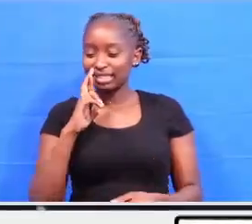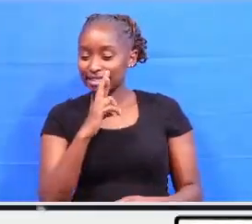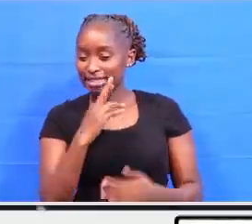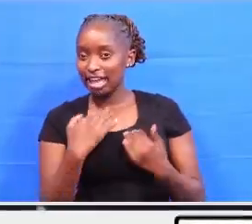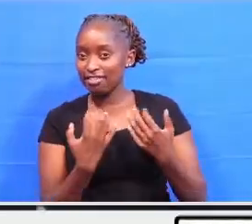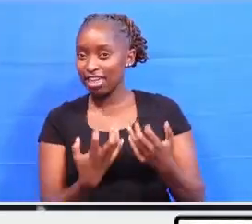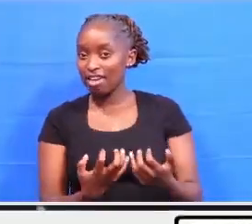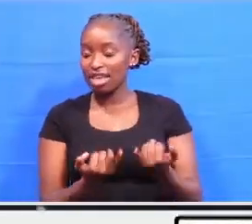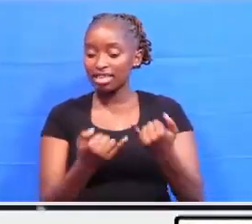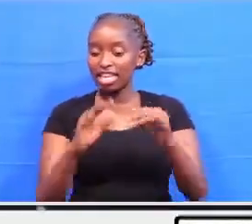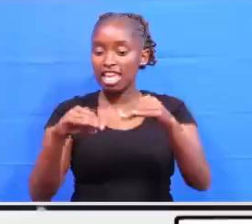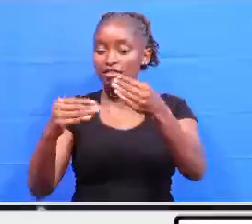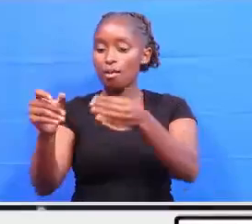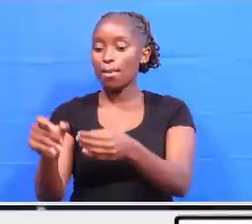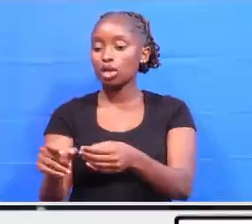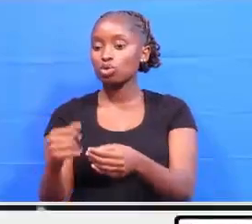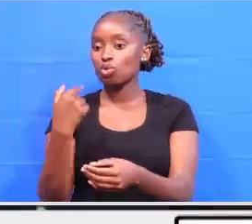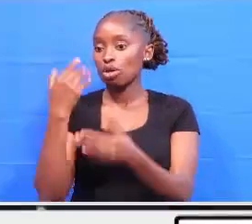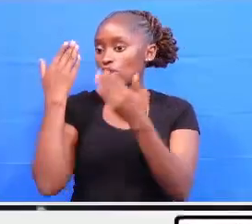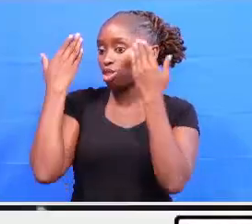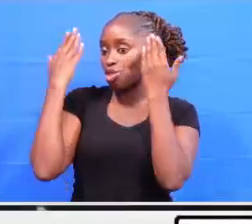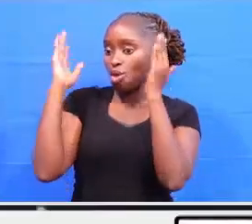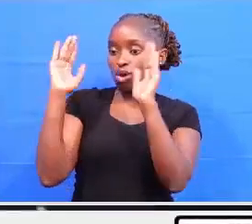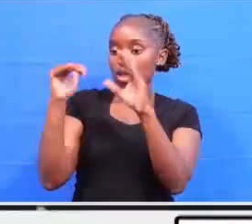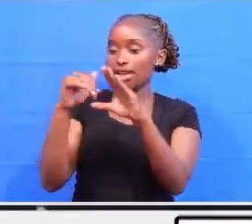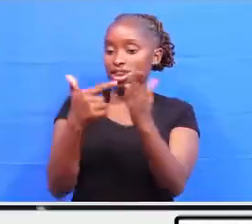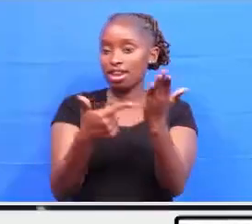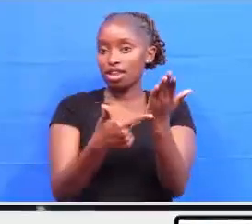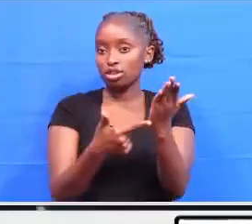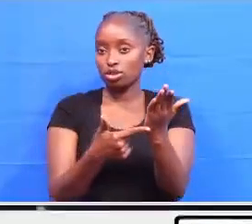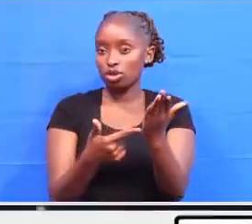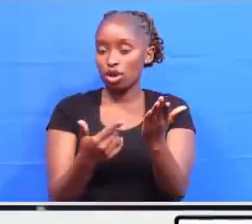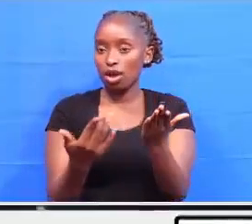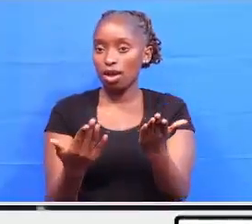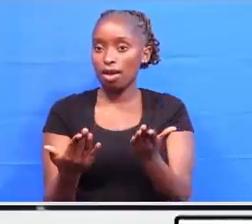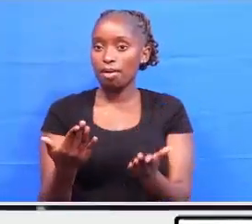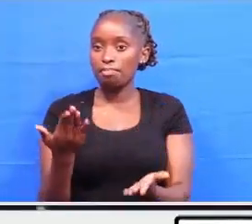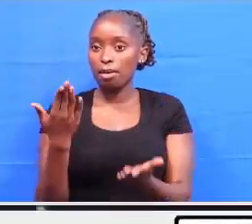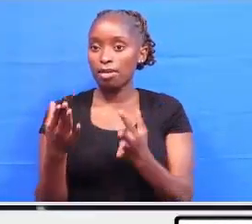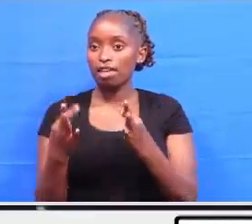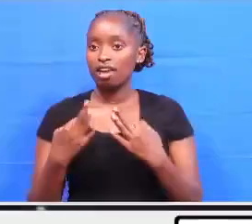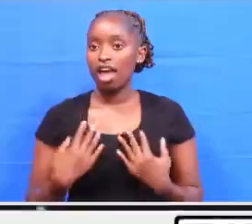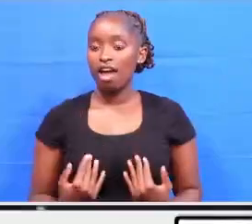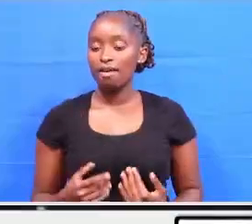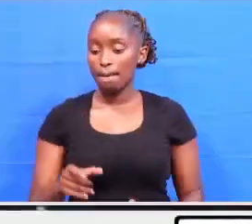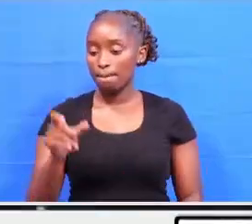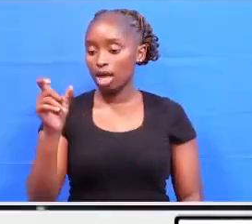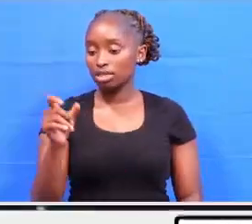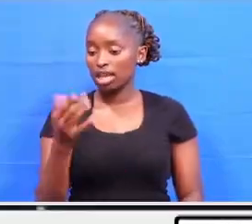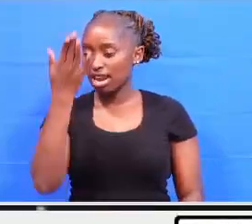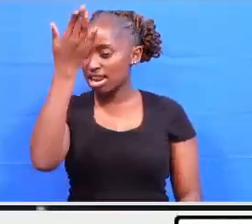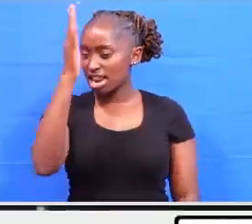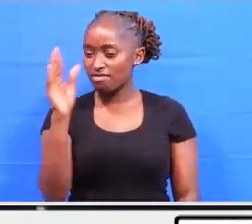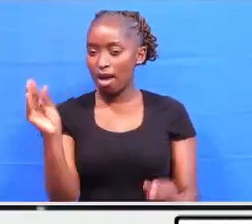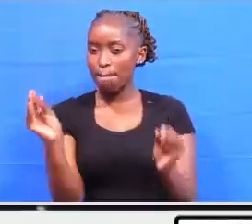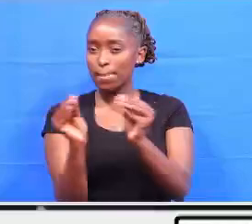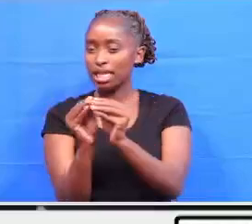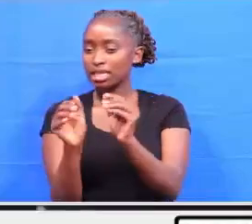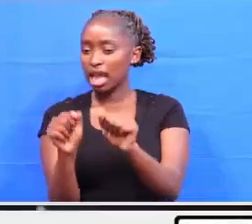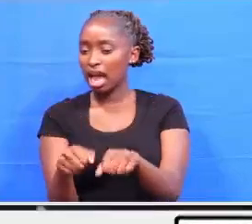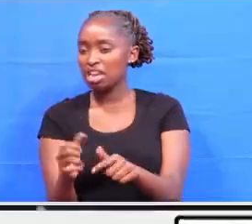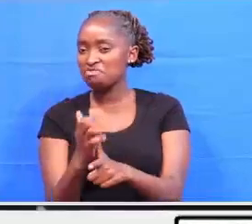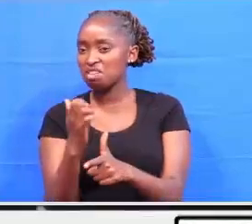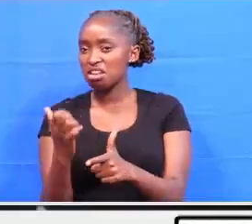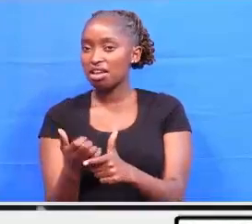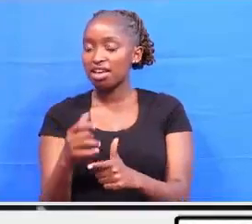that you don't even know on a digital platform. God forbid that they, you know, go incognito, you'll never find them ever again. The government was